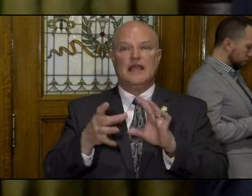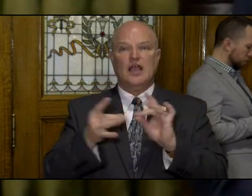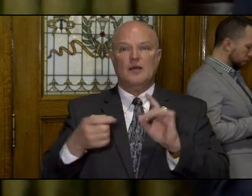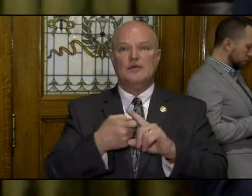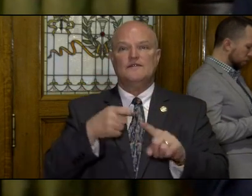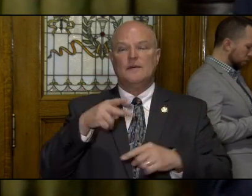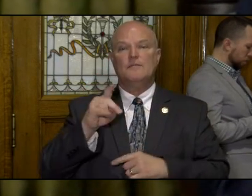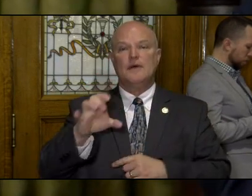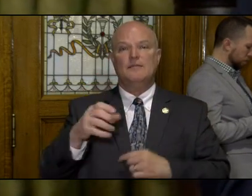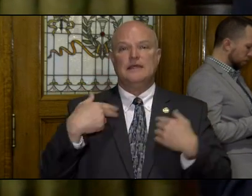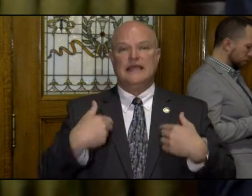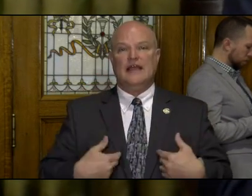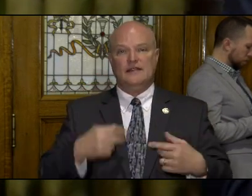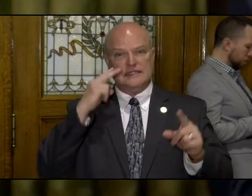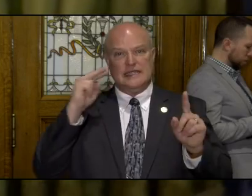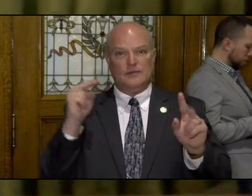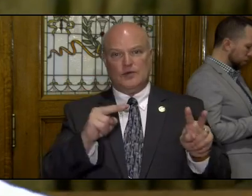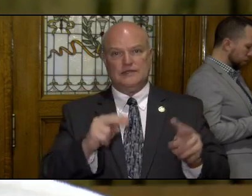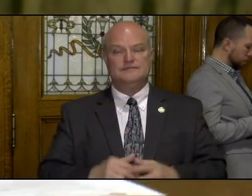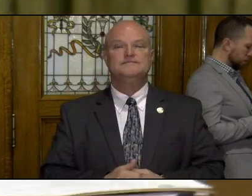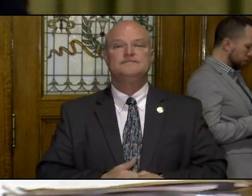from a public health standpoint.